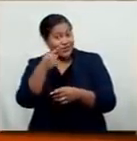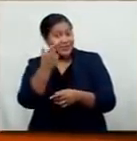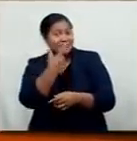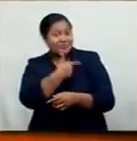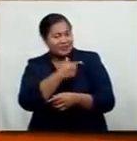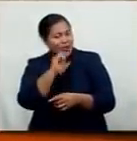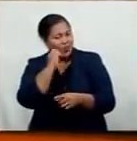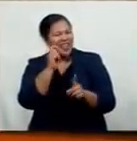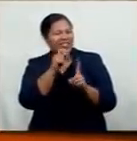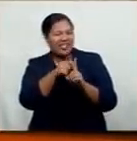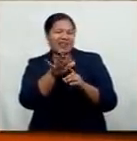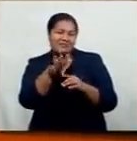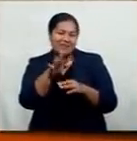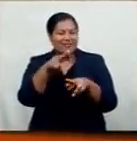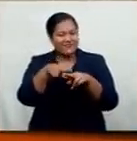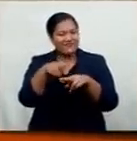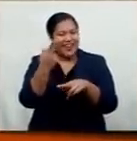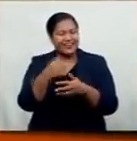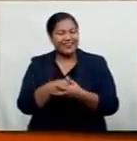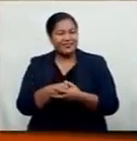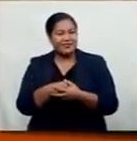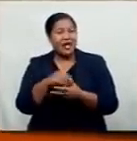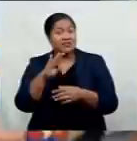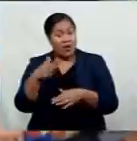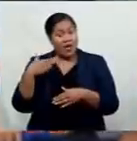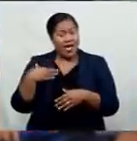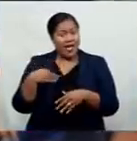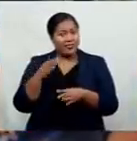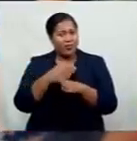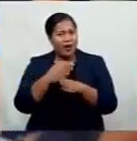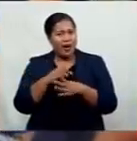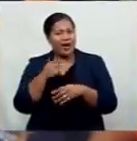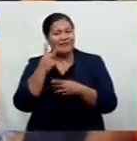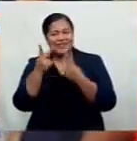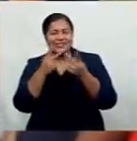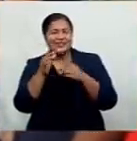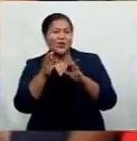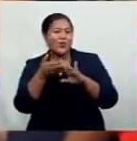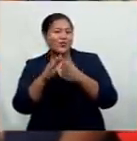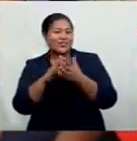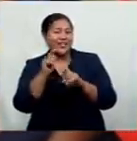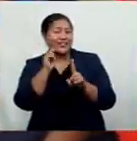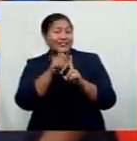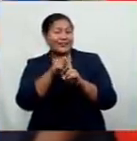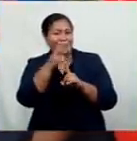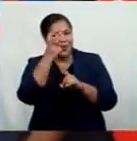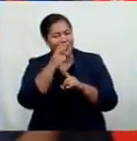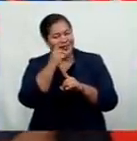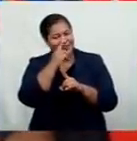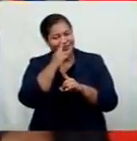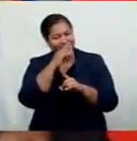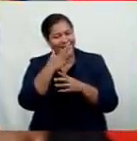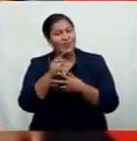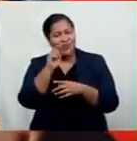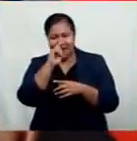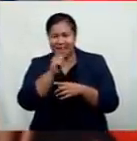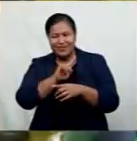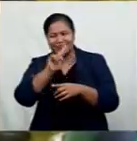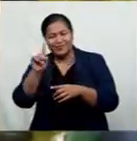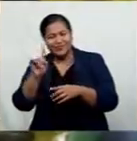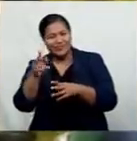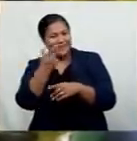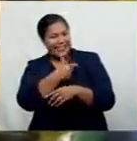will be achieved by Friday. Now, health officials are visiting communities targeting the elderly who are unable to turn up